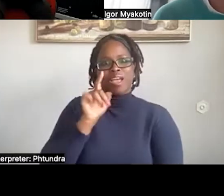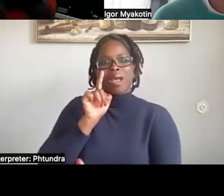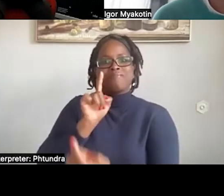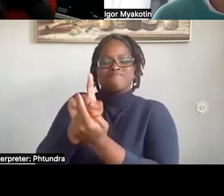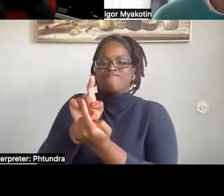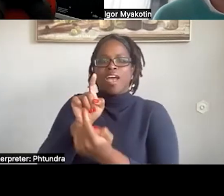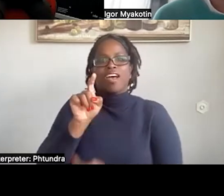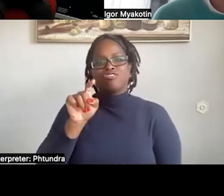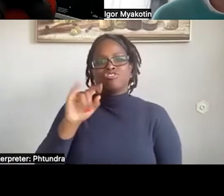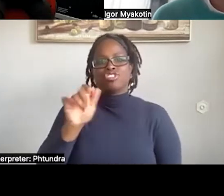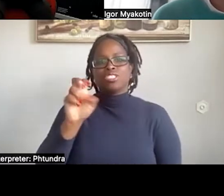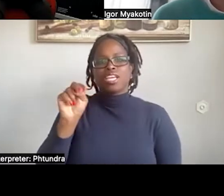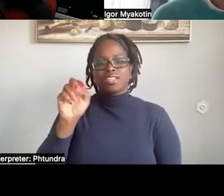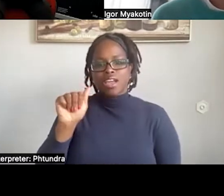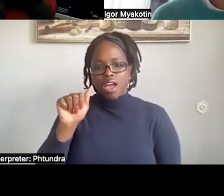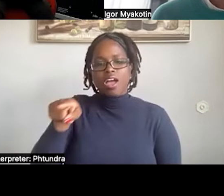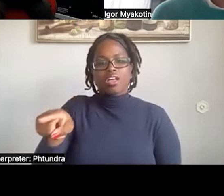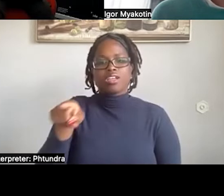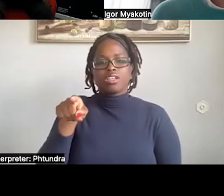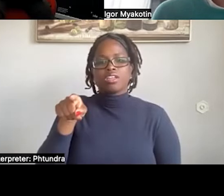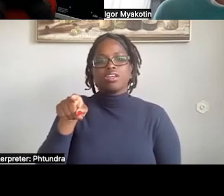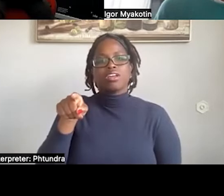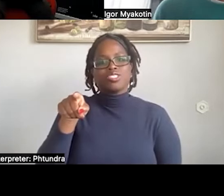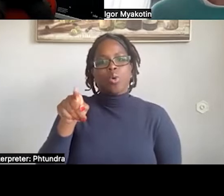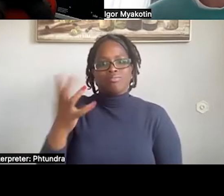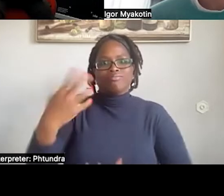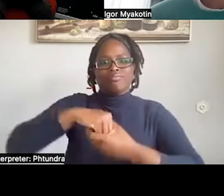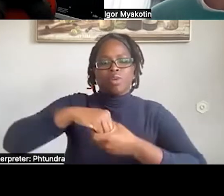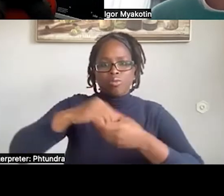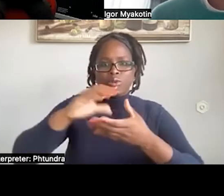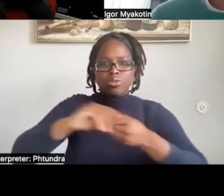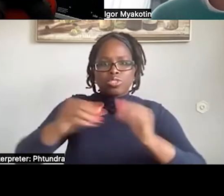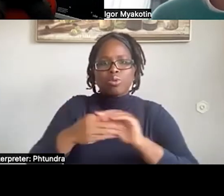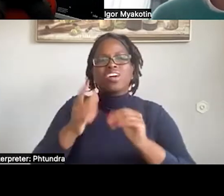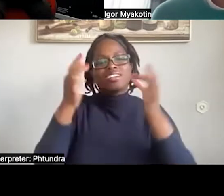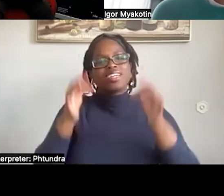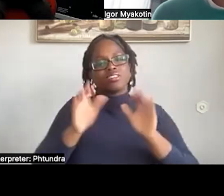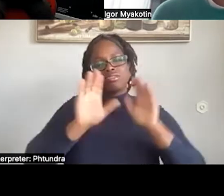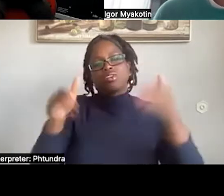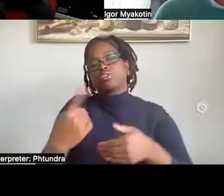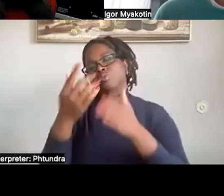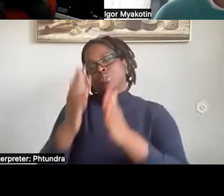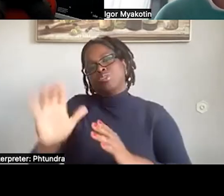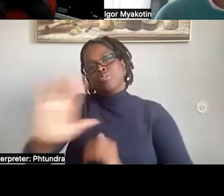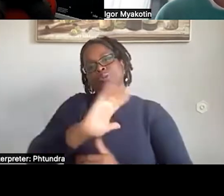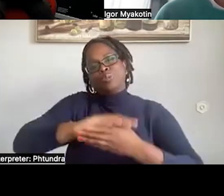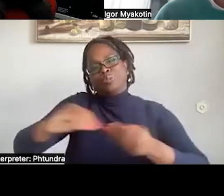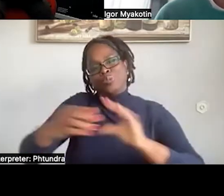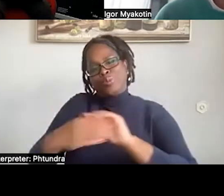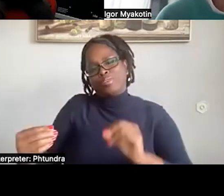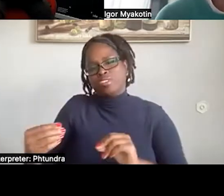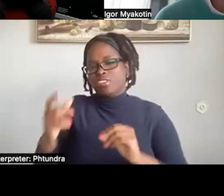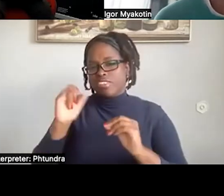I realized that I don't need any other protagonist, and I'm going to focus on one person's story. And that's